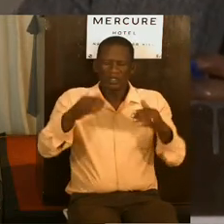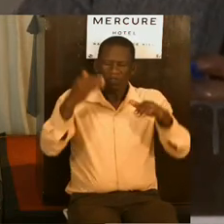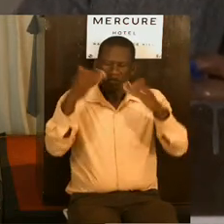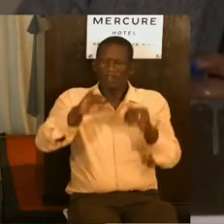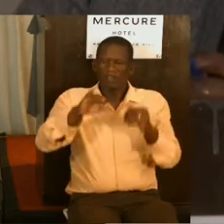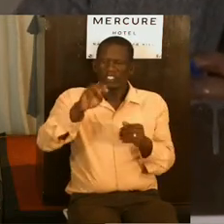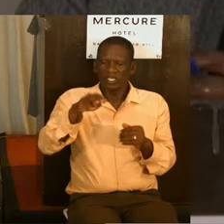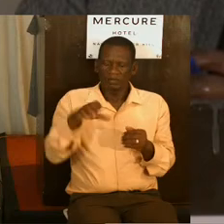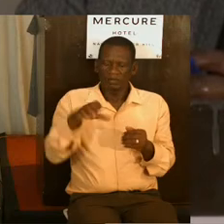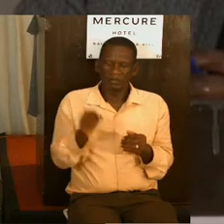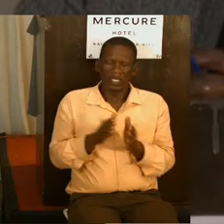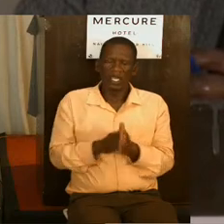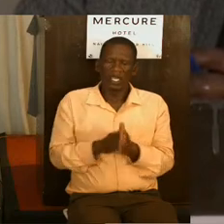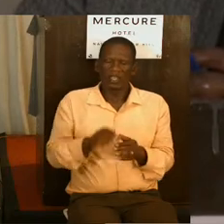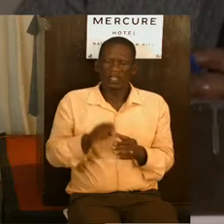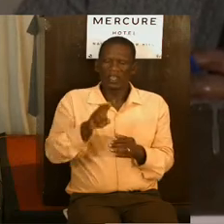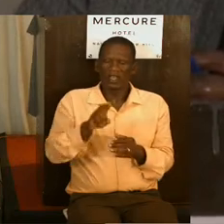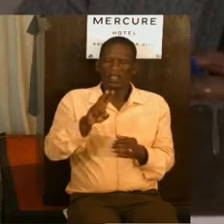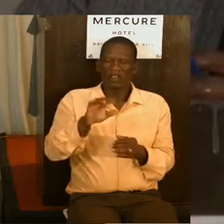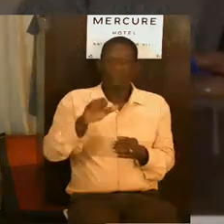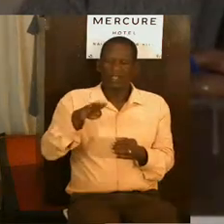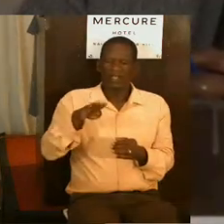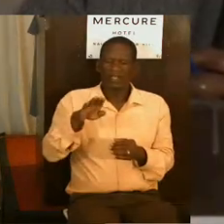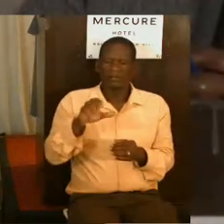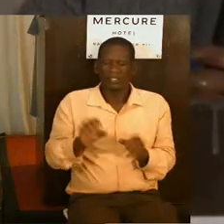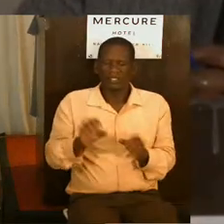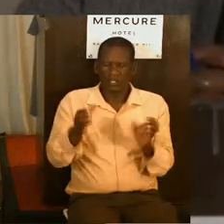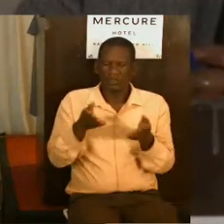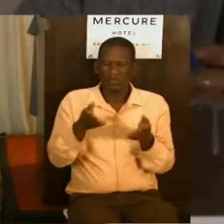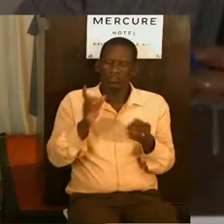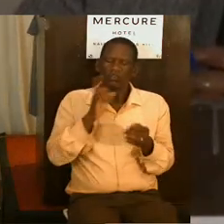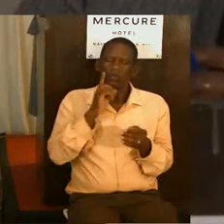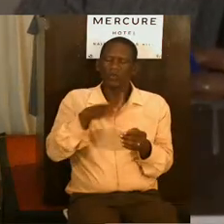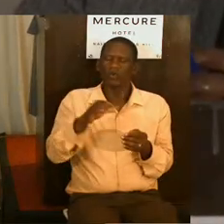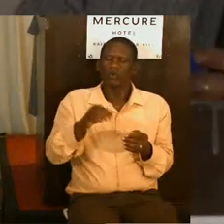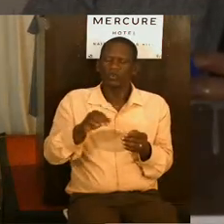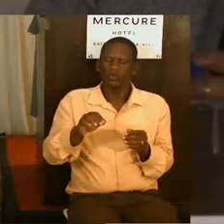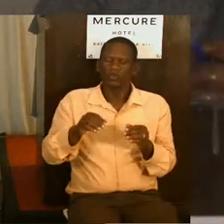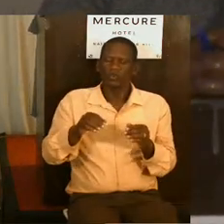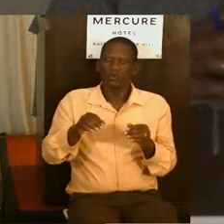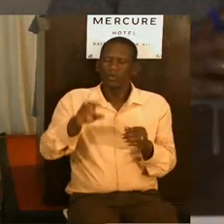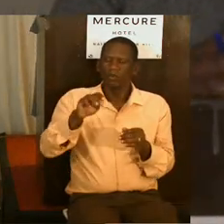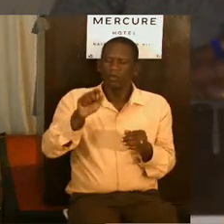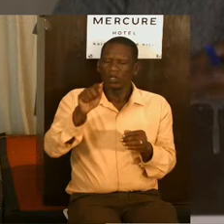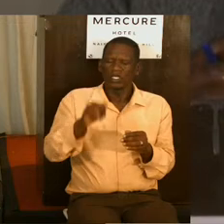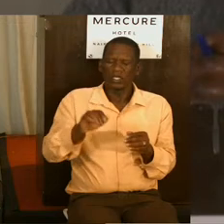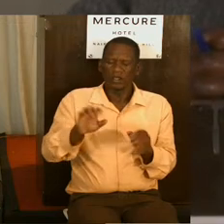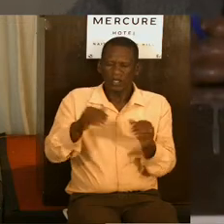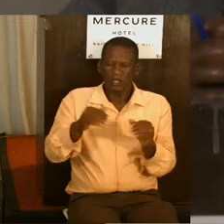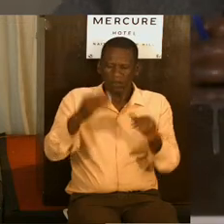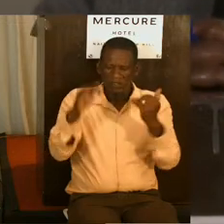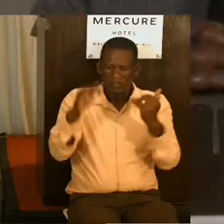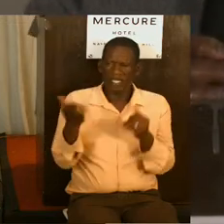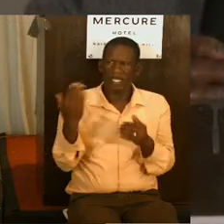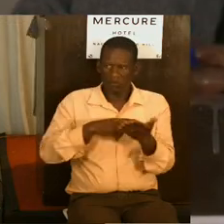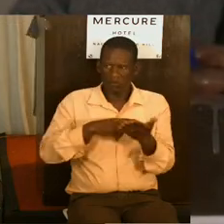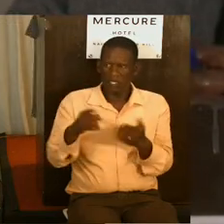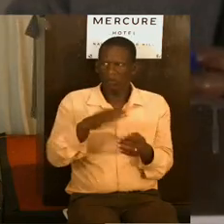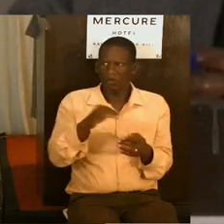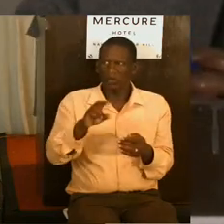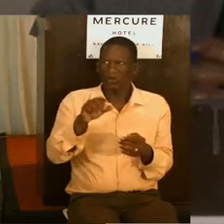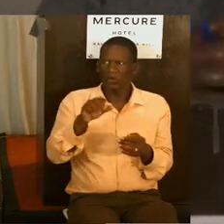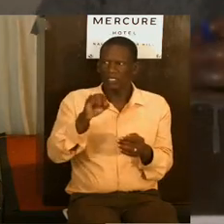jams and so Vibes radio tomorrow will be at multimedia University last two weeks they were at